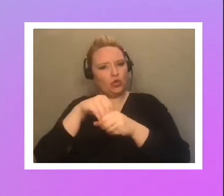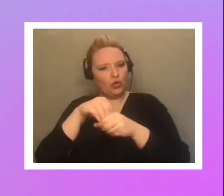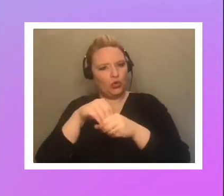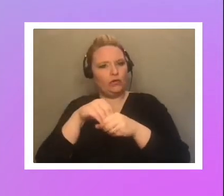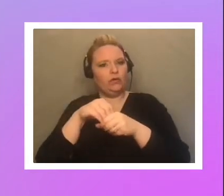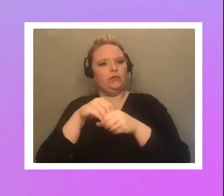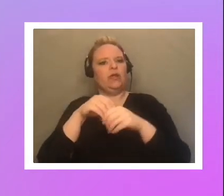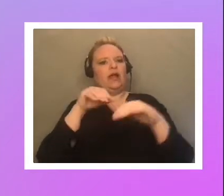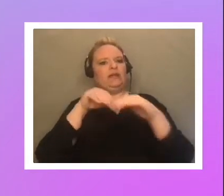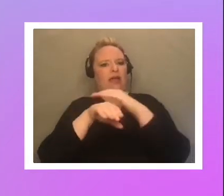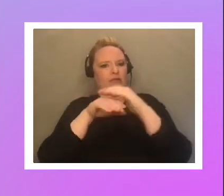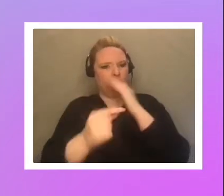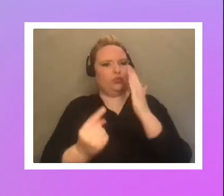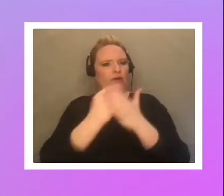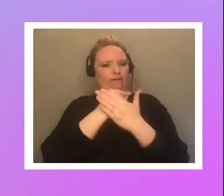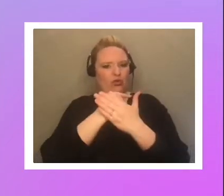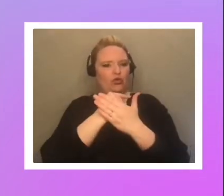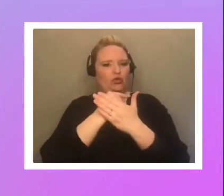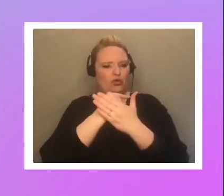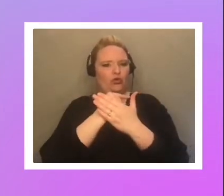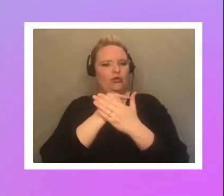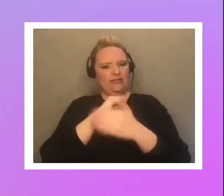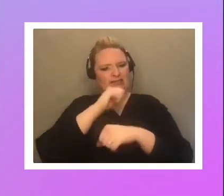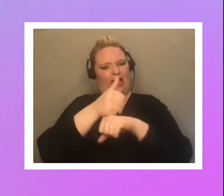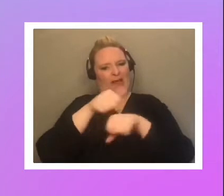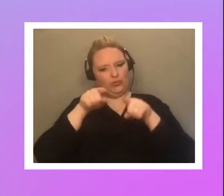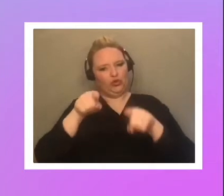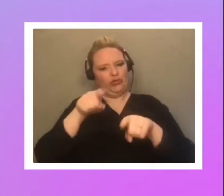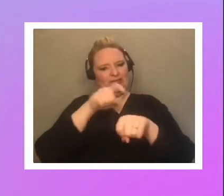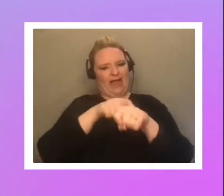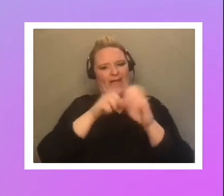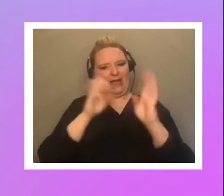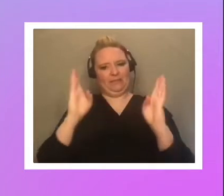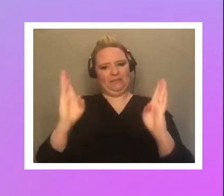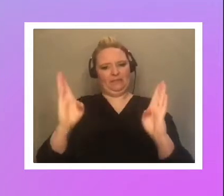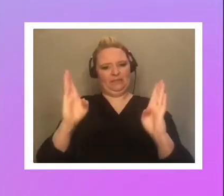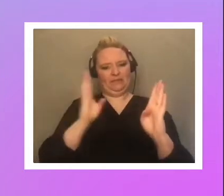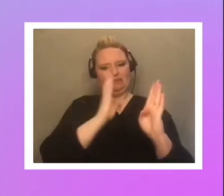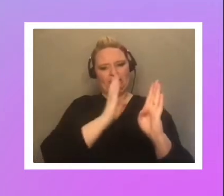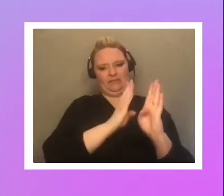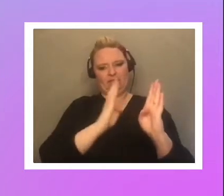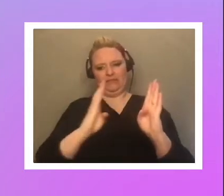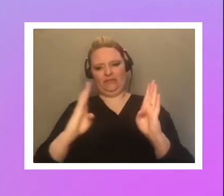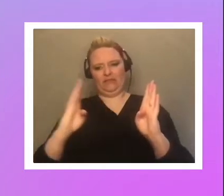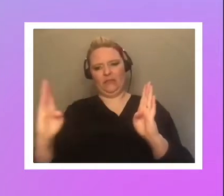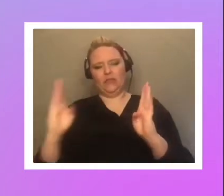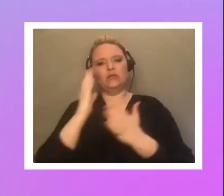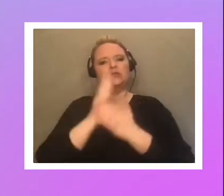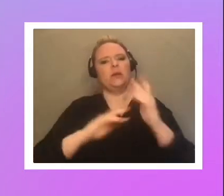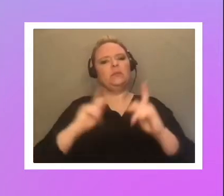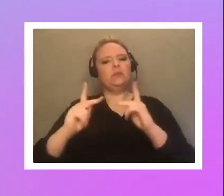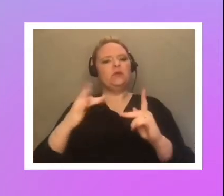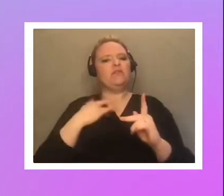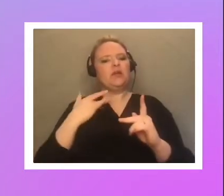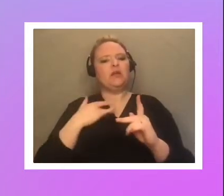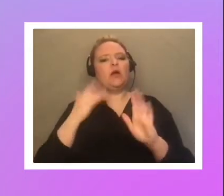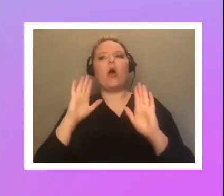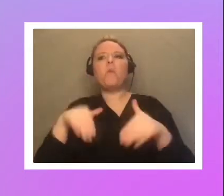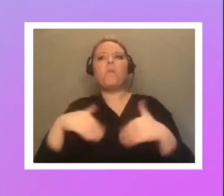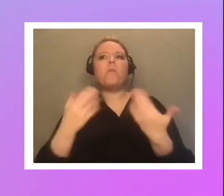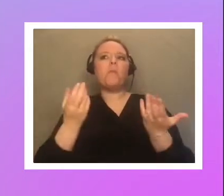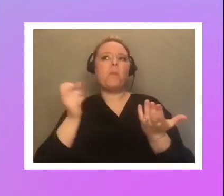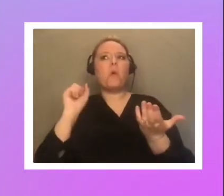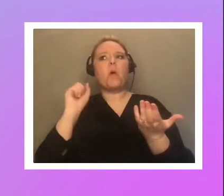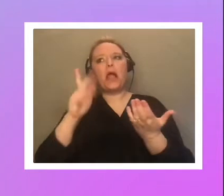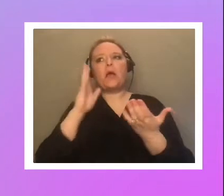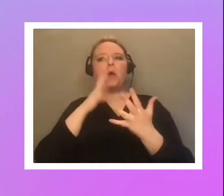accessibility reviews within that timeline. Sometimes people have the mindset that, okay, we're going to